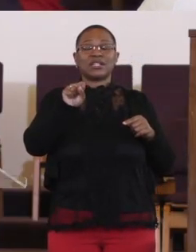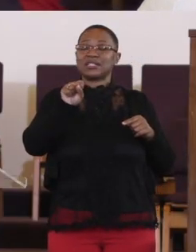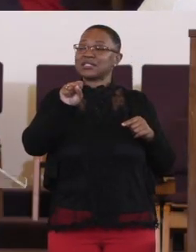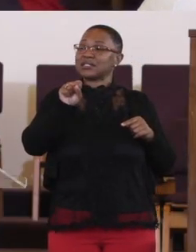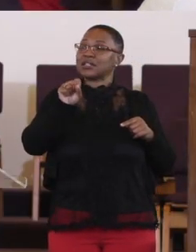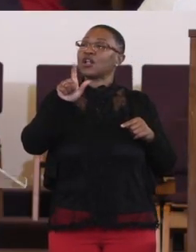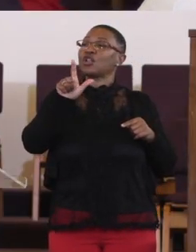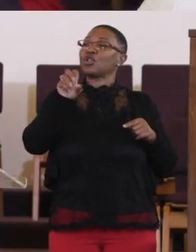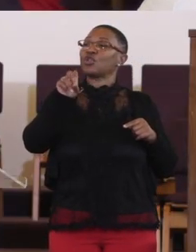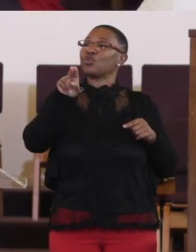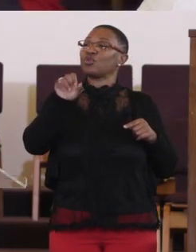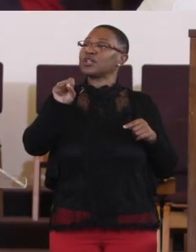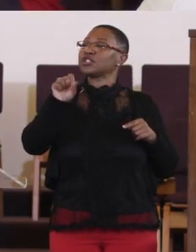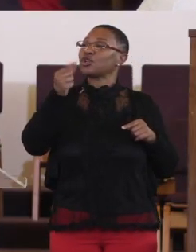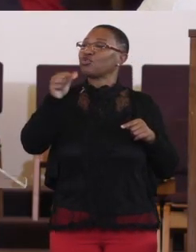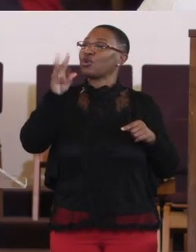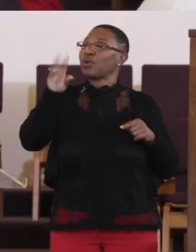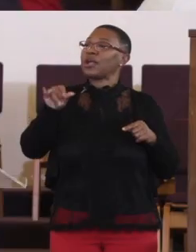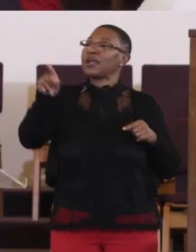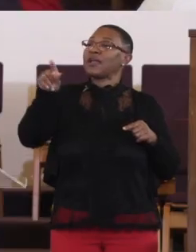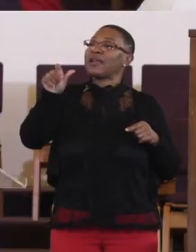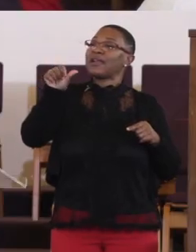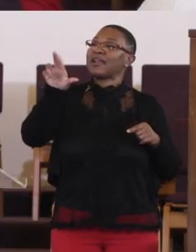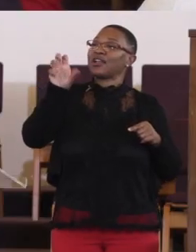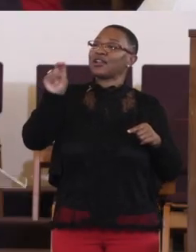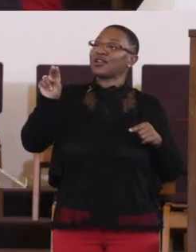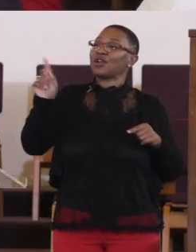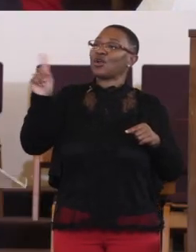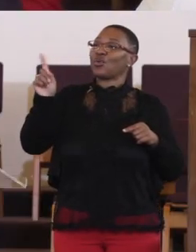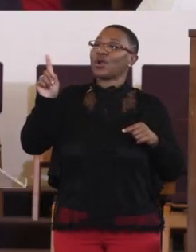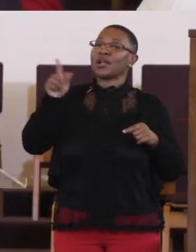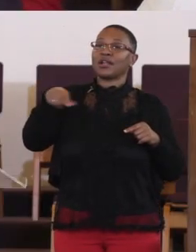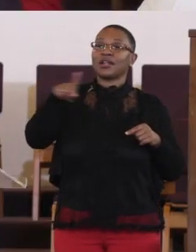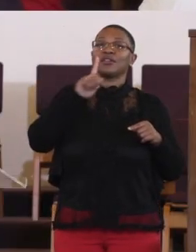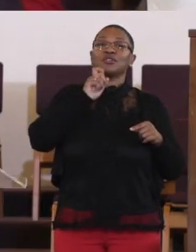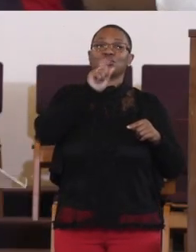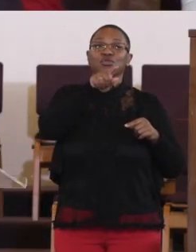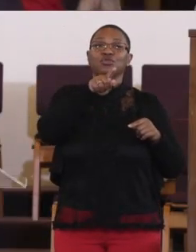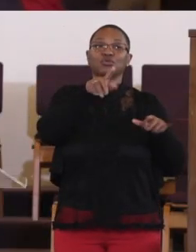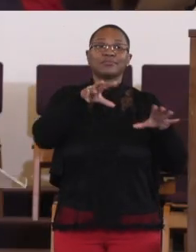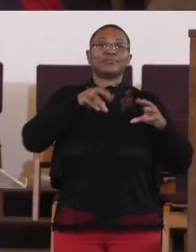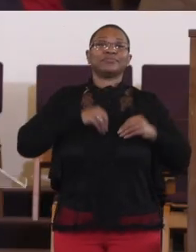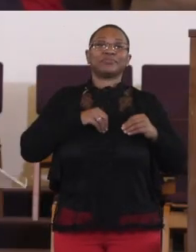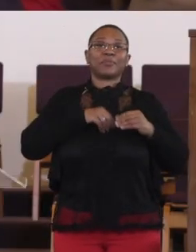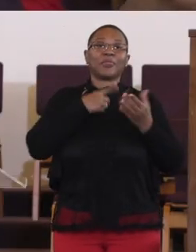about Aaron? Is Aaron here? Aaron, will you take this on?